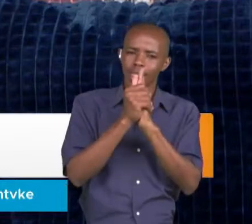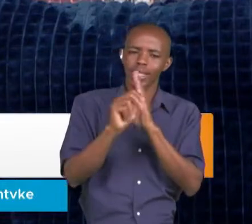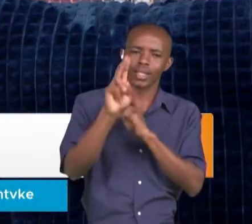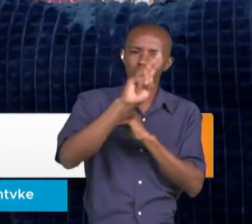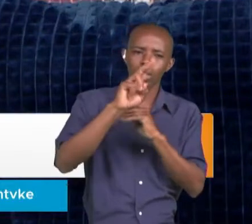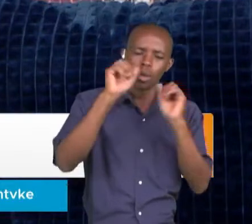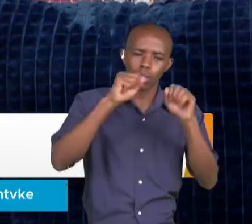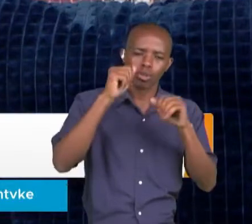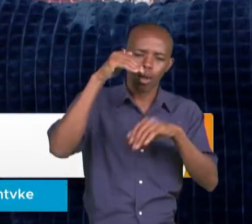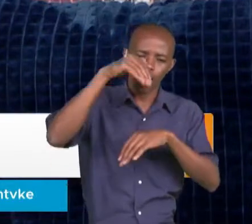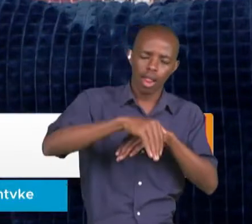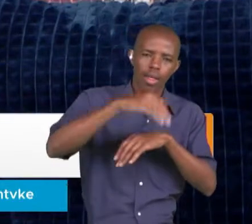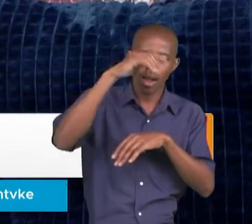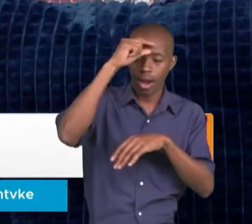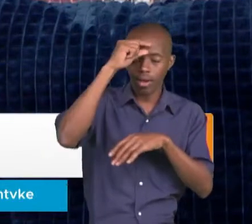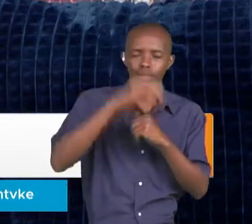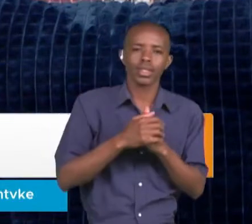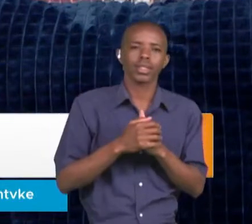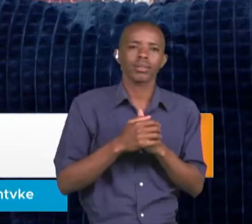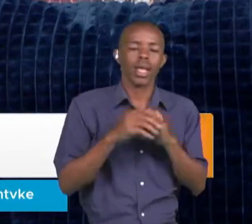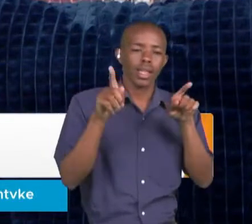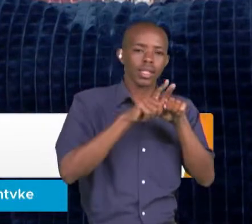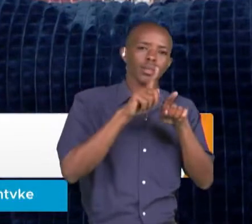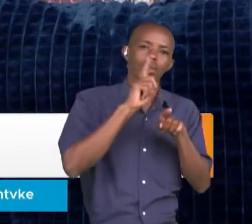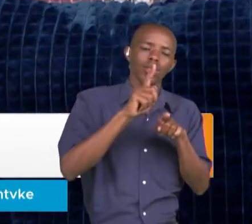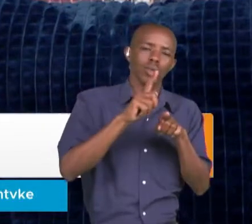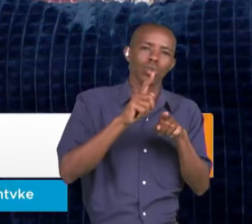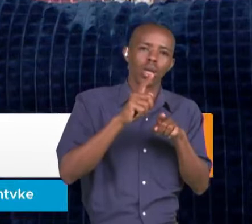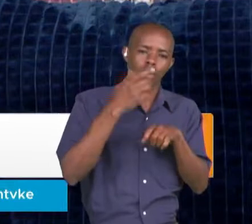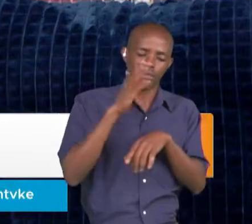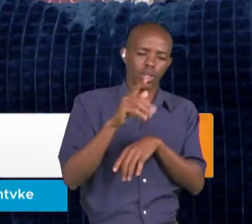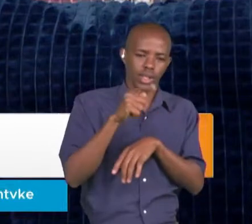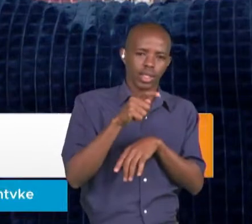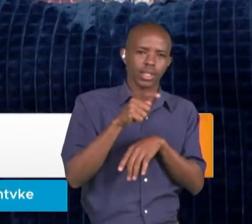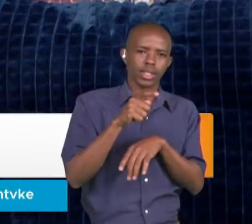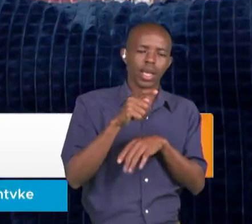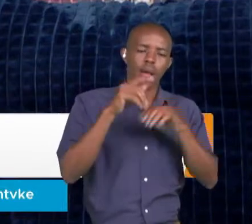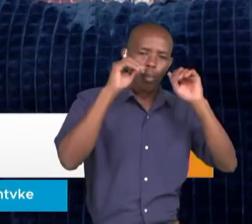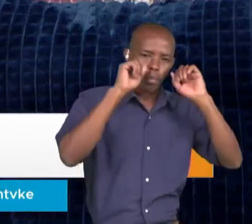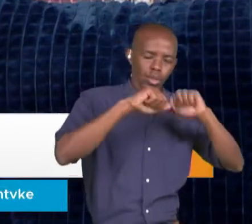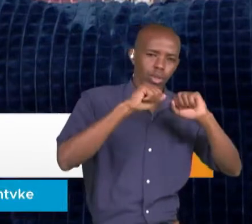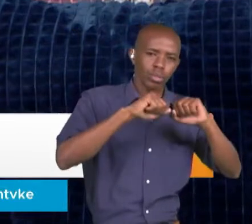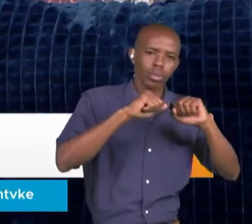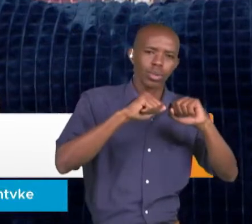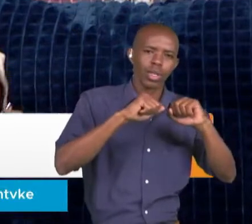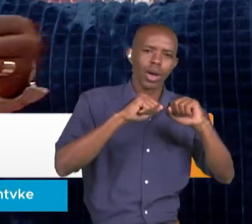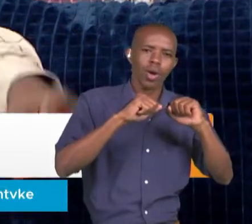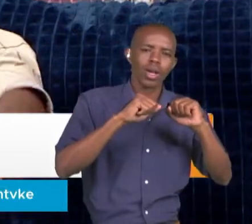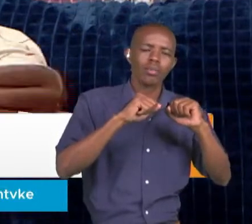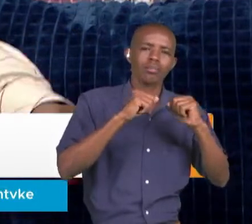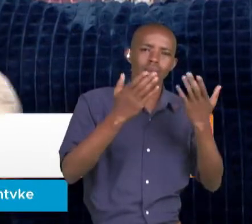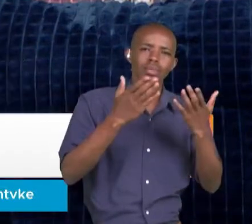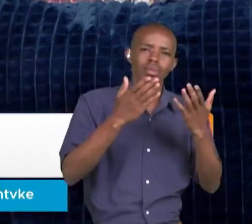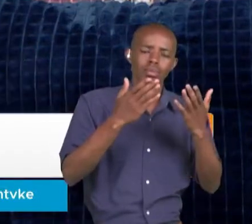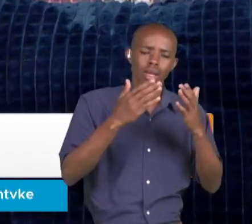Okay. But at the end of the day, you want to ensure that you finish this as fast as possible. So that also, you don't bring exhaustion into